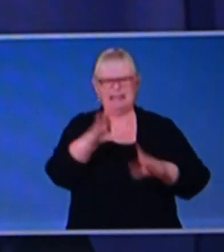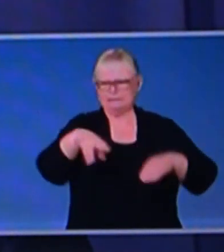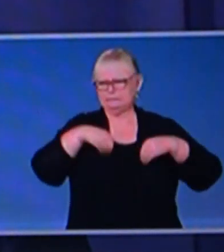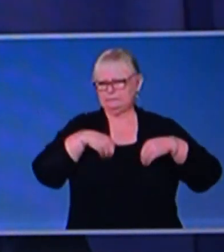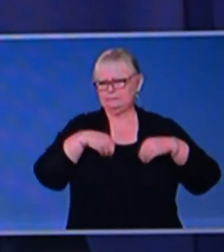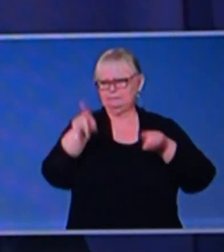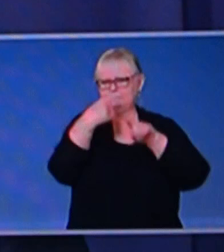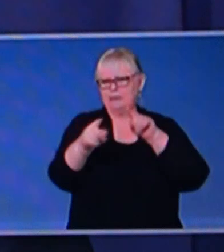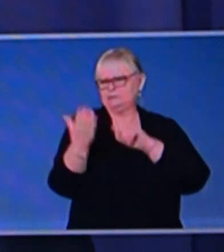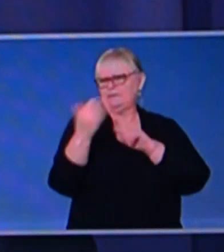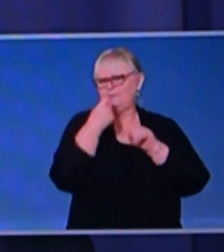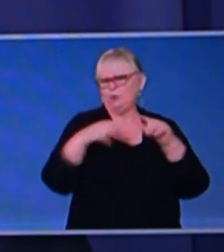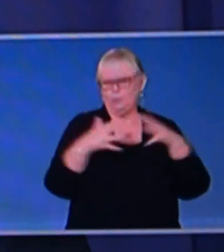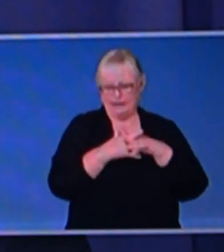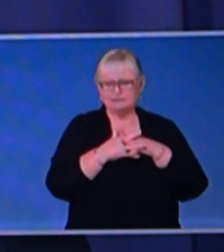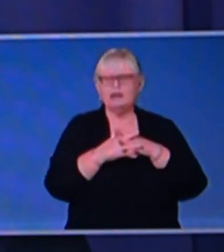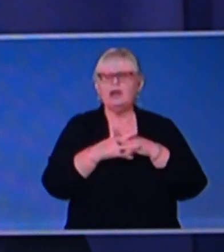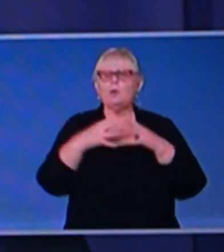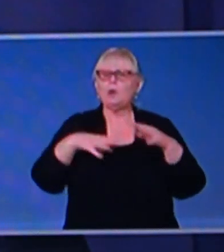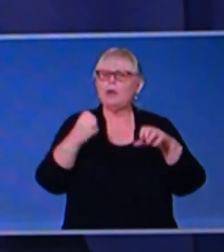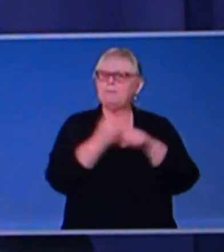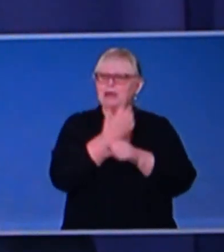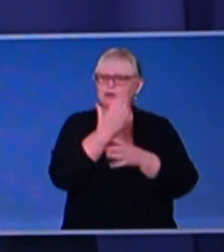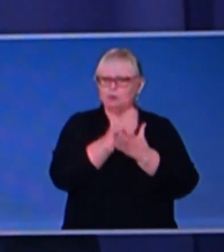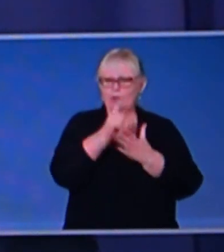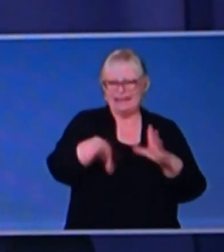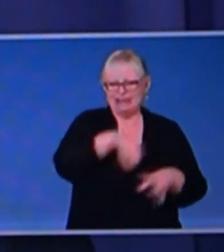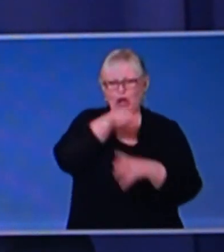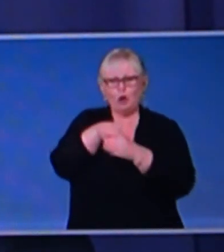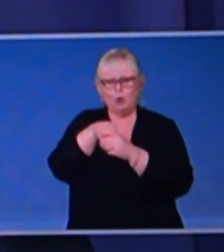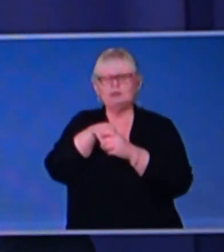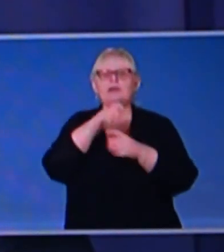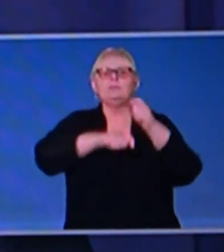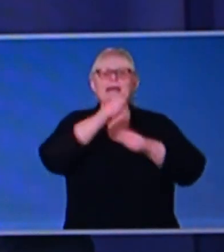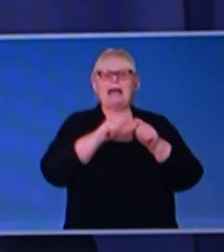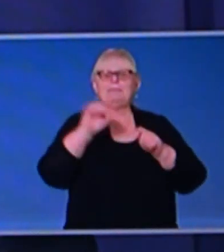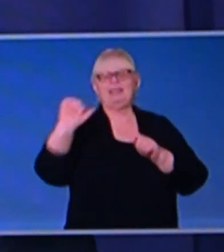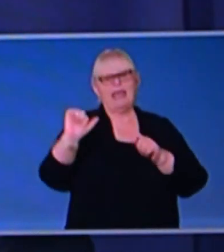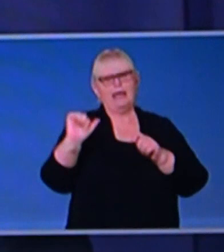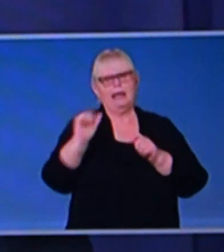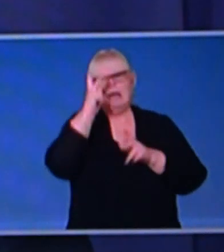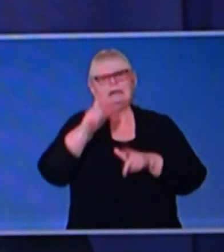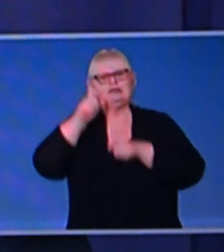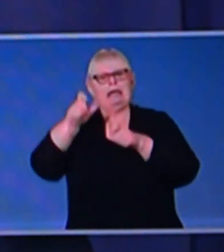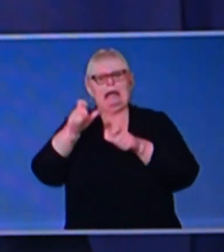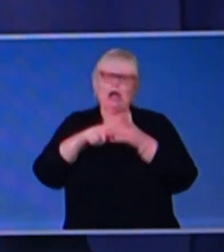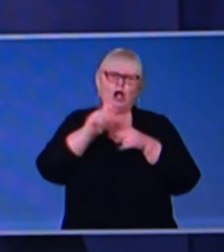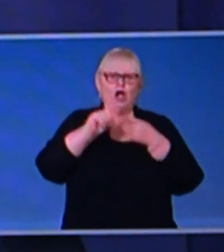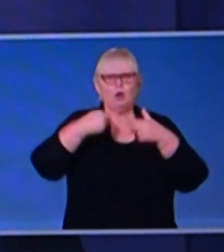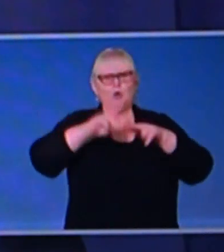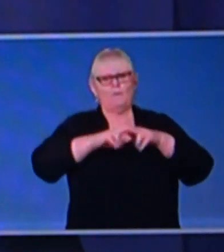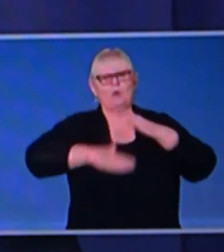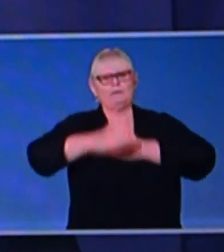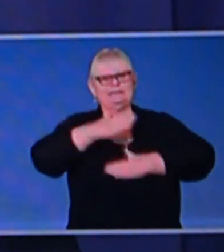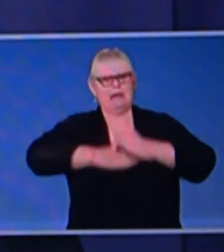now, and it is the intention for that to be incorporated into an industry code of conduct, and we're making good progress on that, and I would hope that we'd be